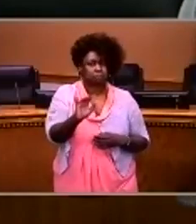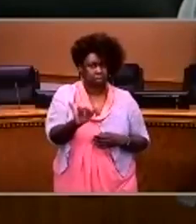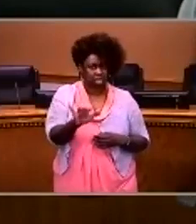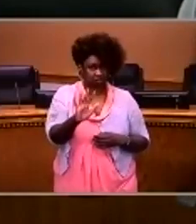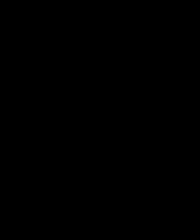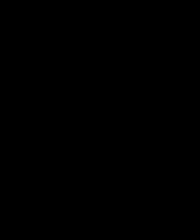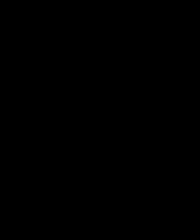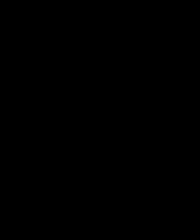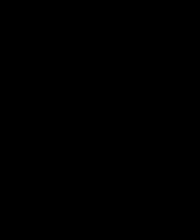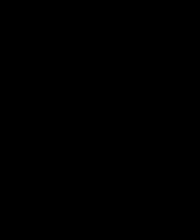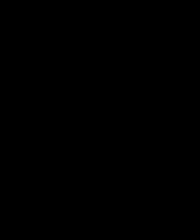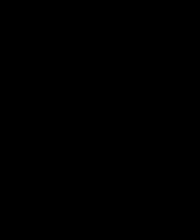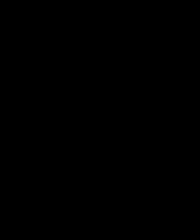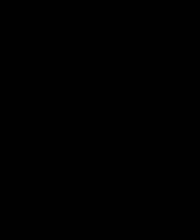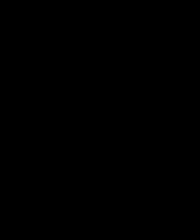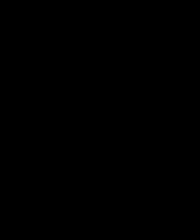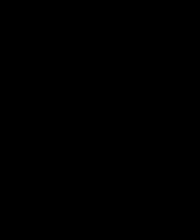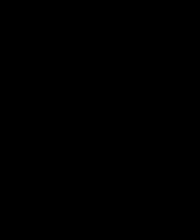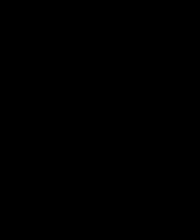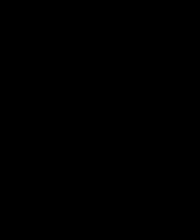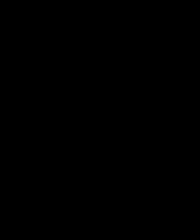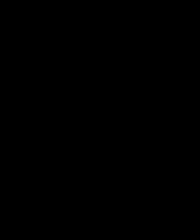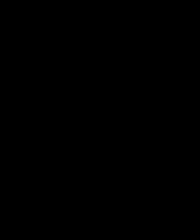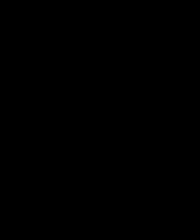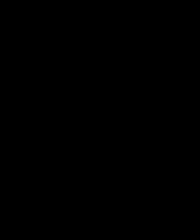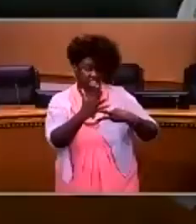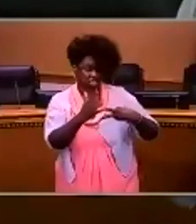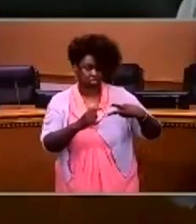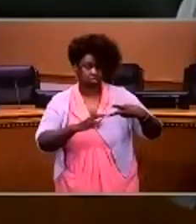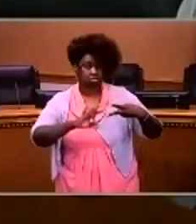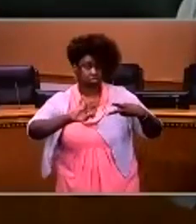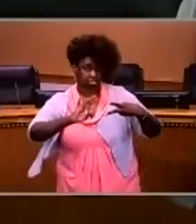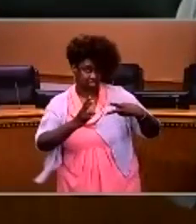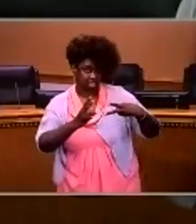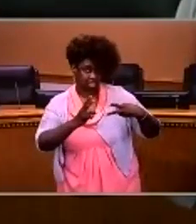5th and May 7th,